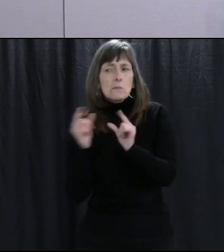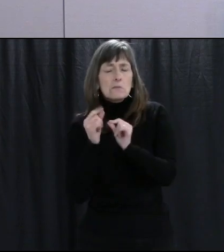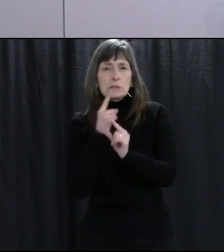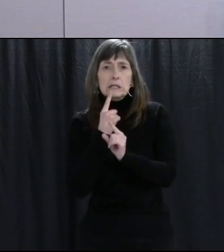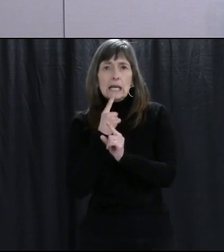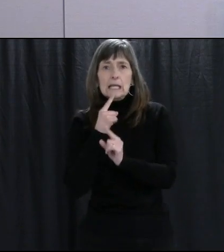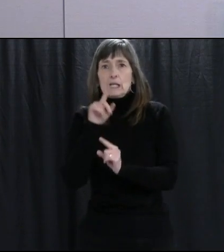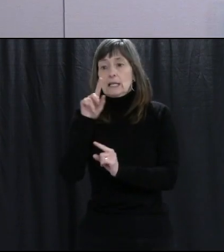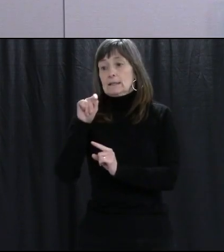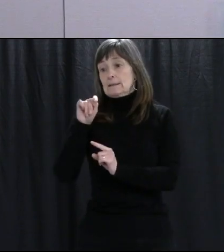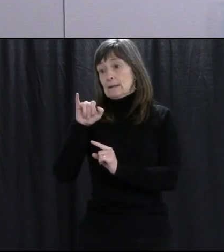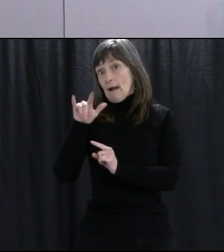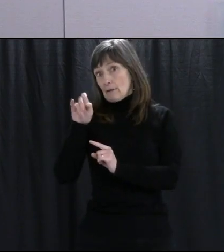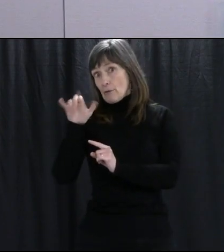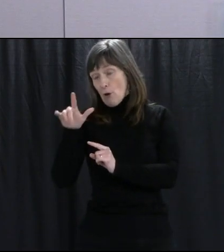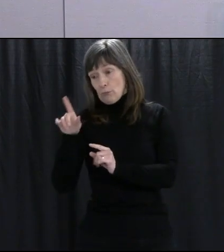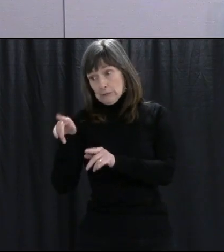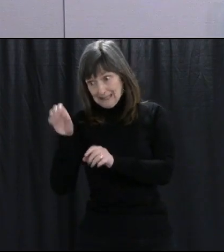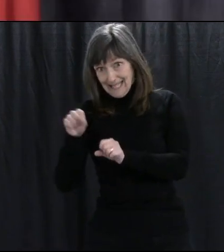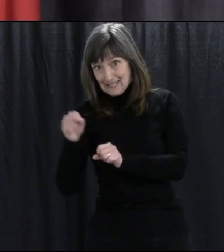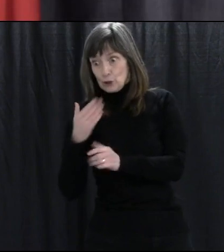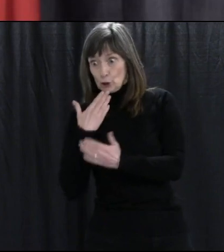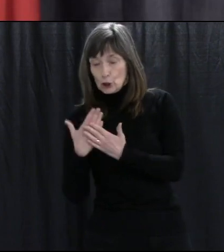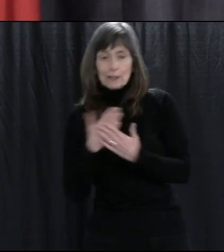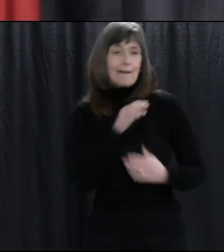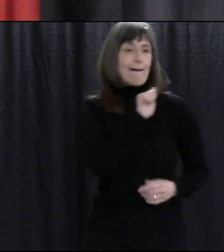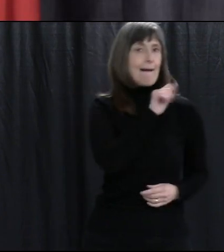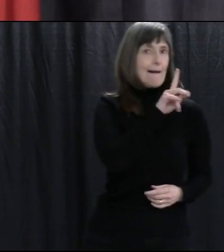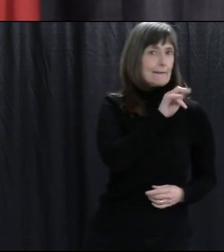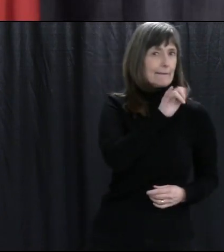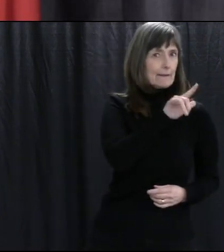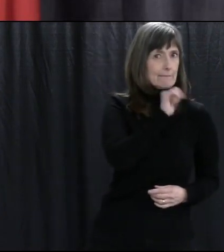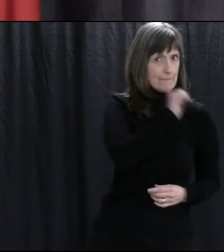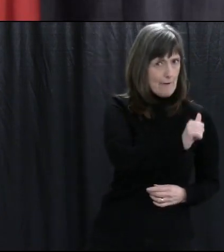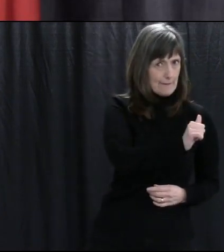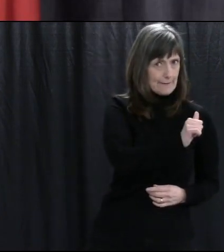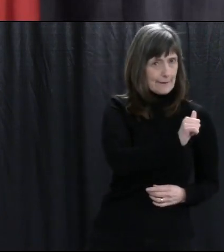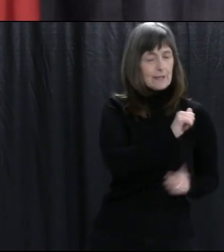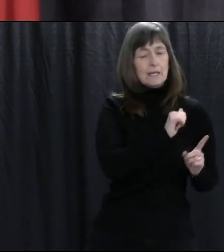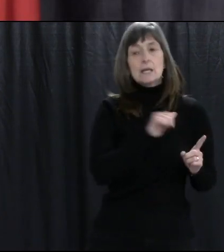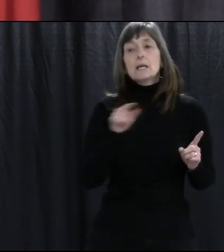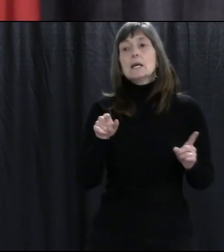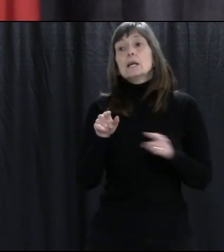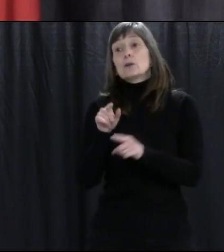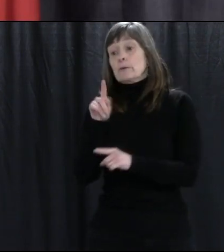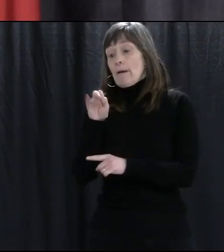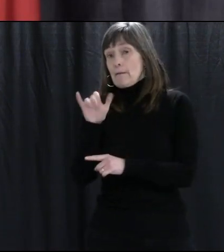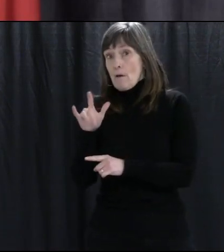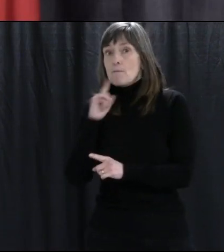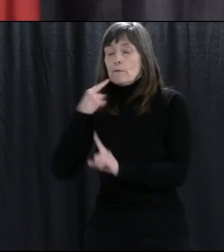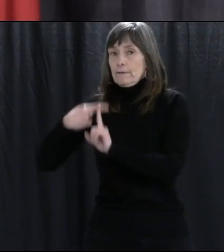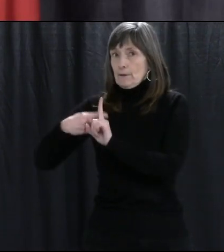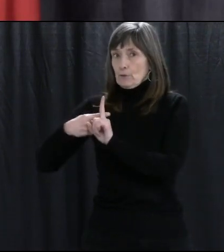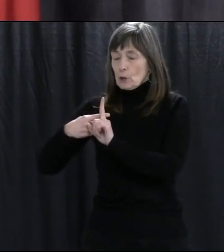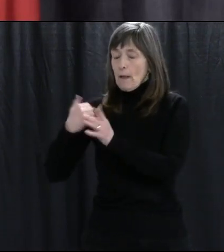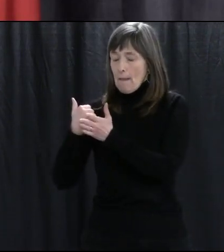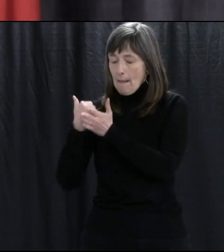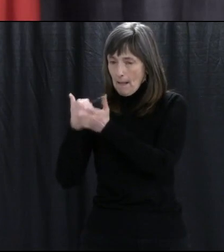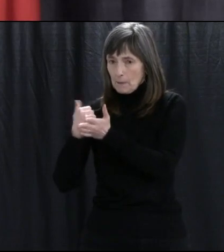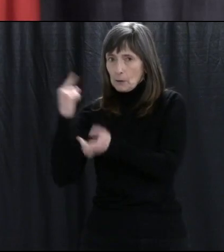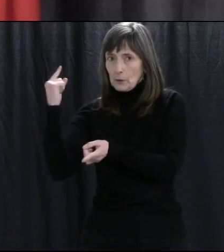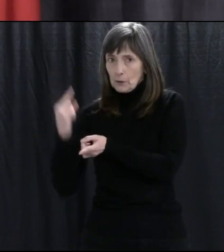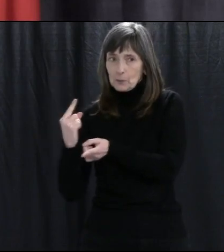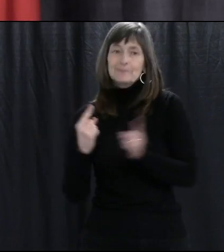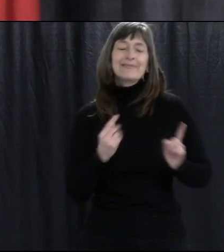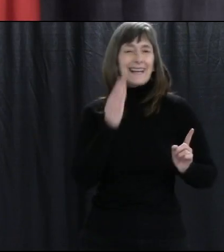this? Well, certainly Tylenol is appropriate for fever, so if you want to reduce your fever. There have been some